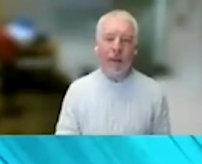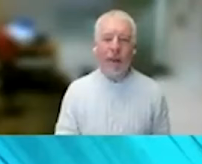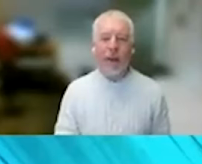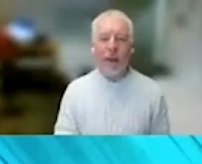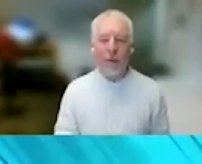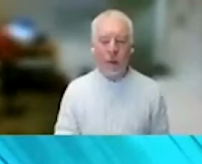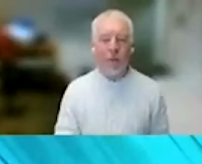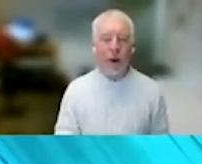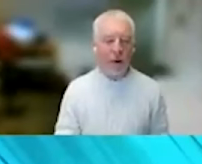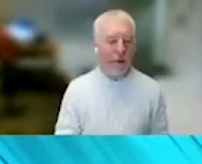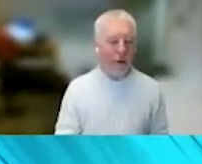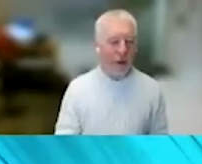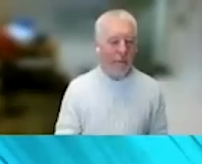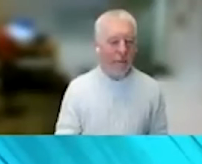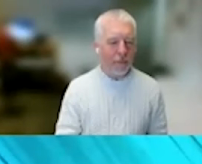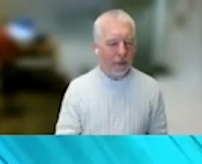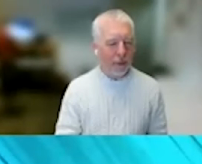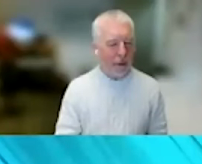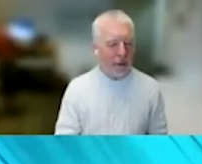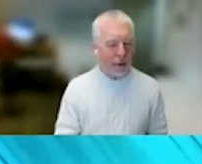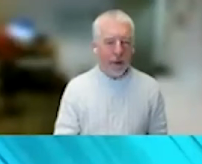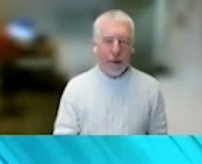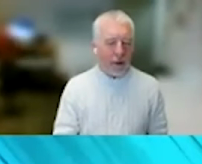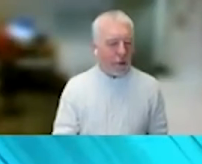learners and reduce barriers to learning.